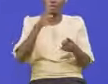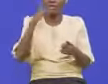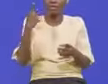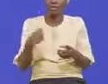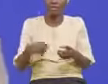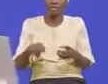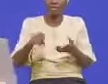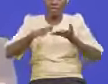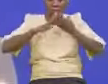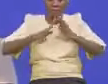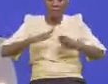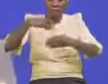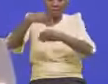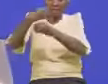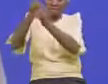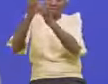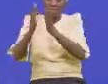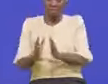Esi o vava nya avoulela.